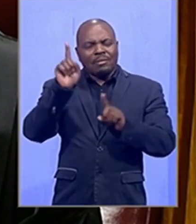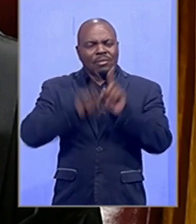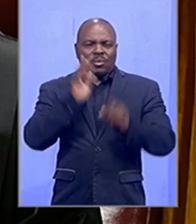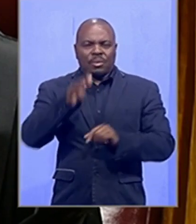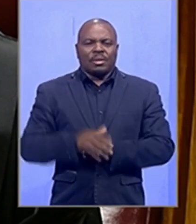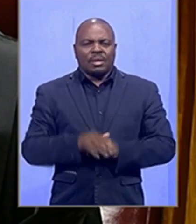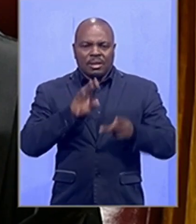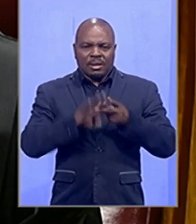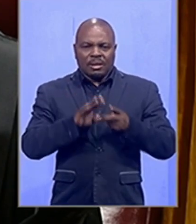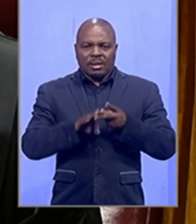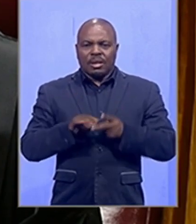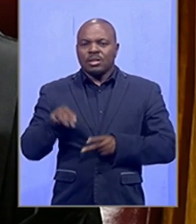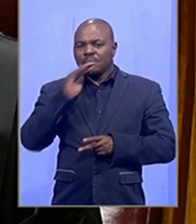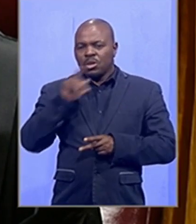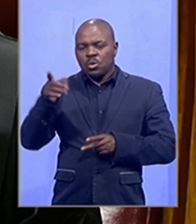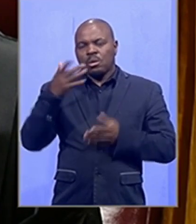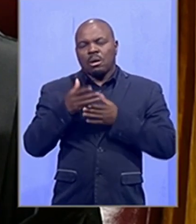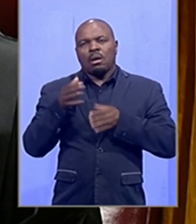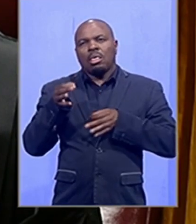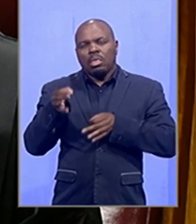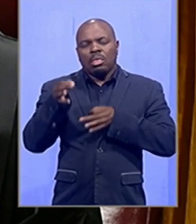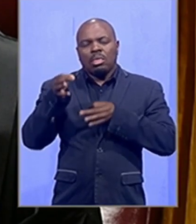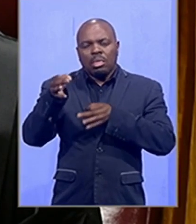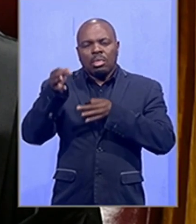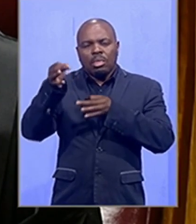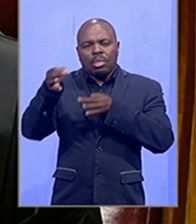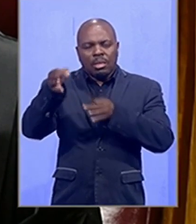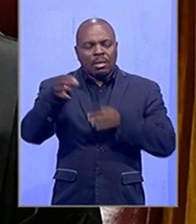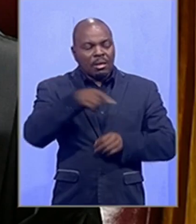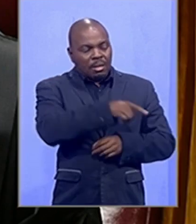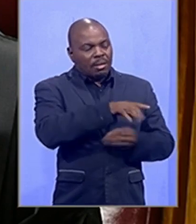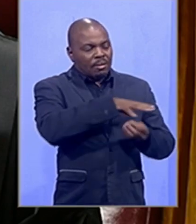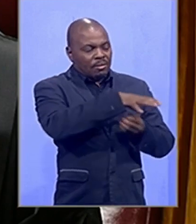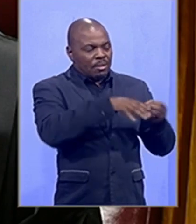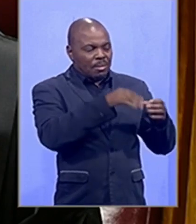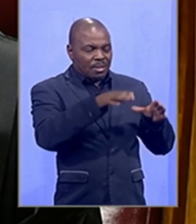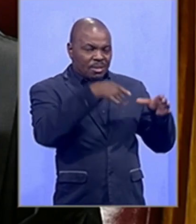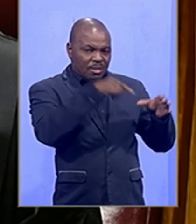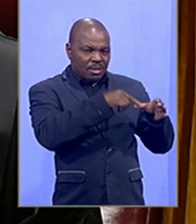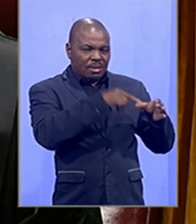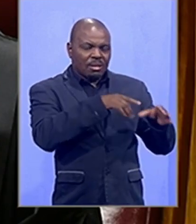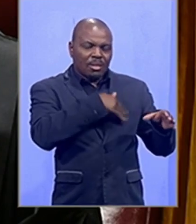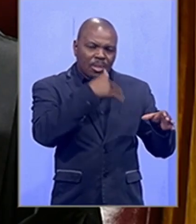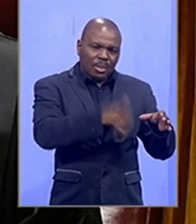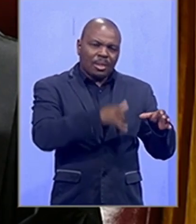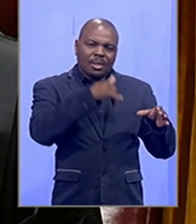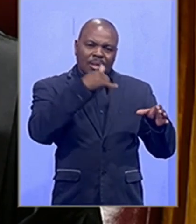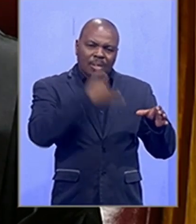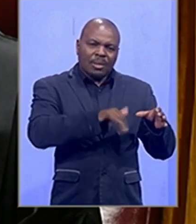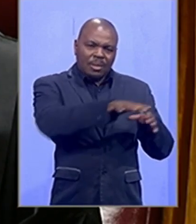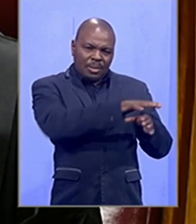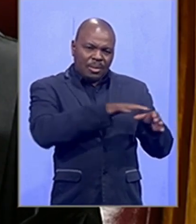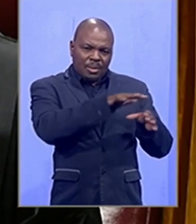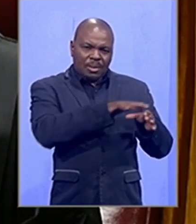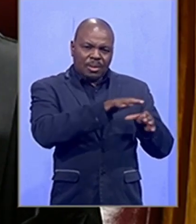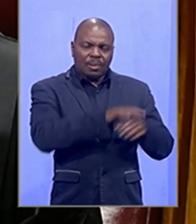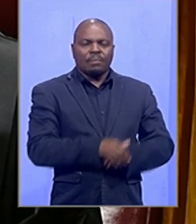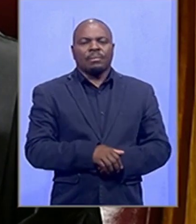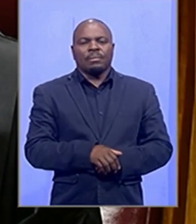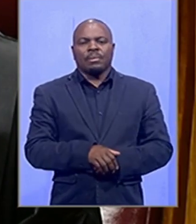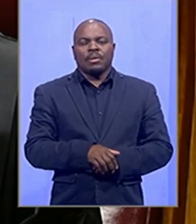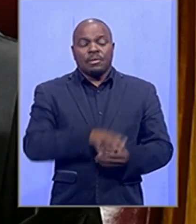lengthen the dull, dragging agony that these proceedings have no doubt imposed on Miss Pule's